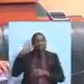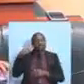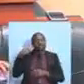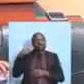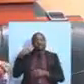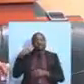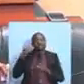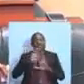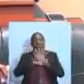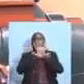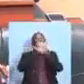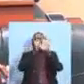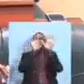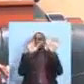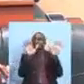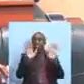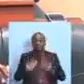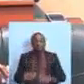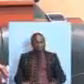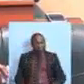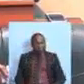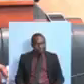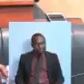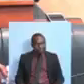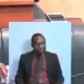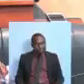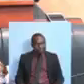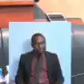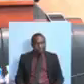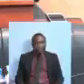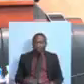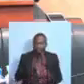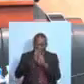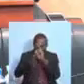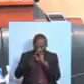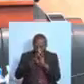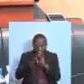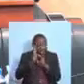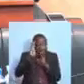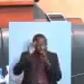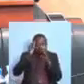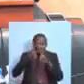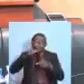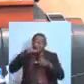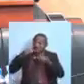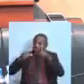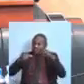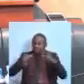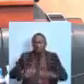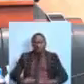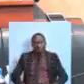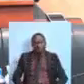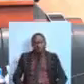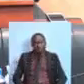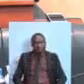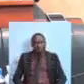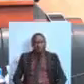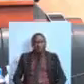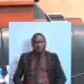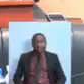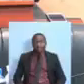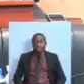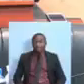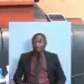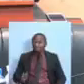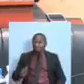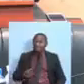very clear and it's well established. It's the Honorable Minister of Agriculture who has scheduled, and